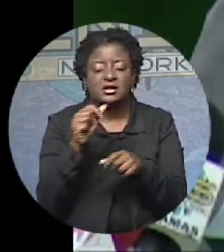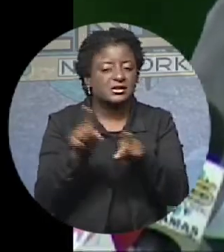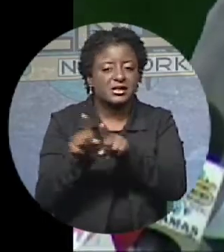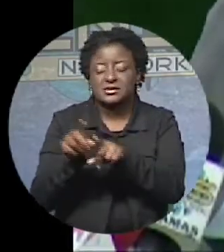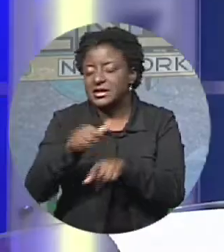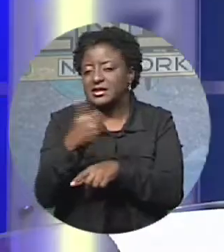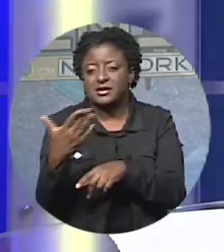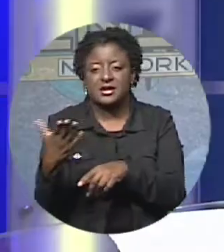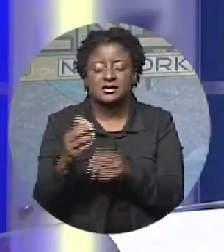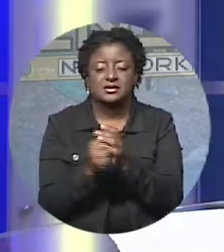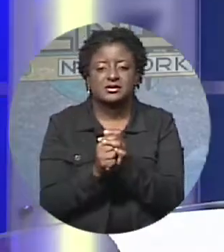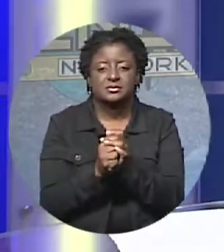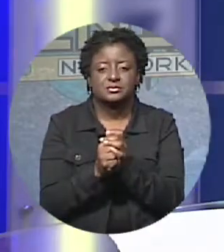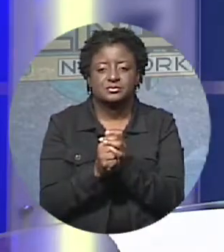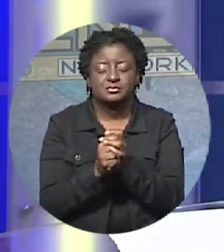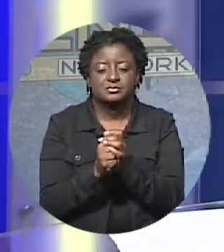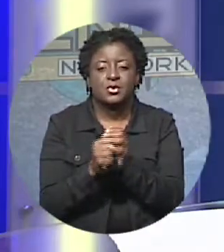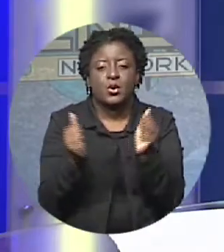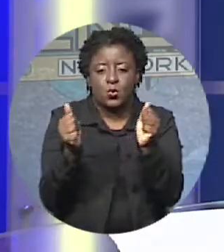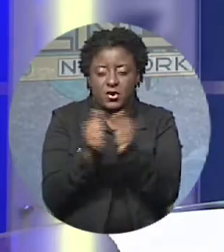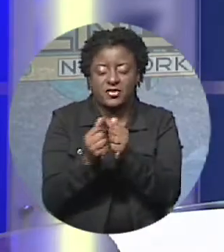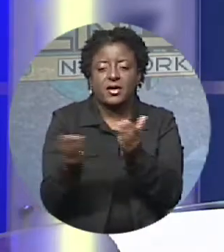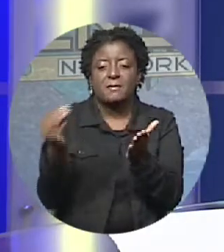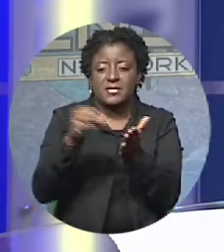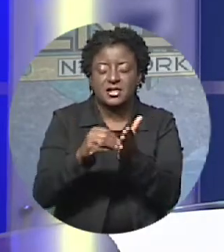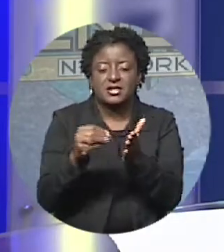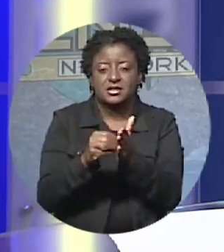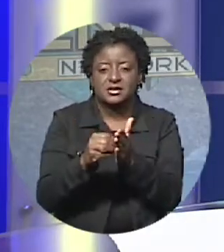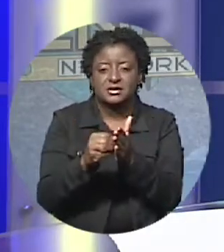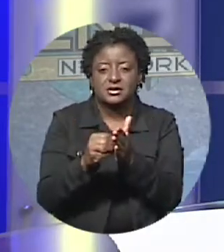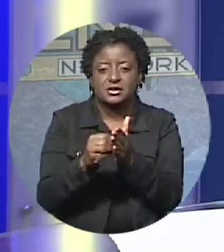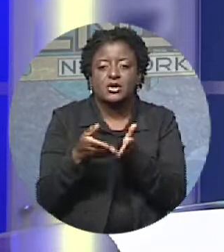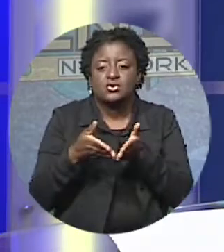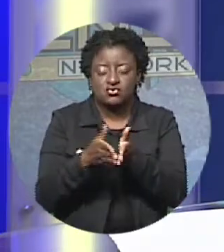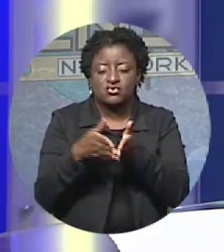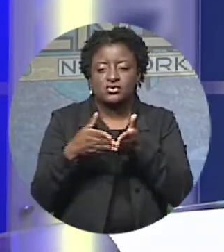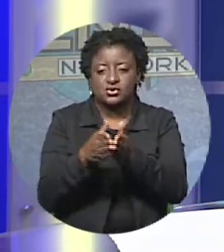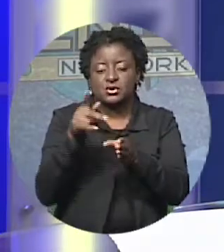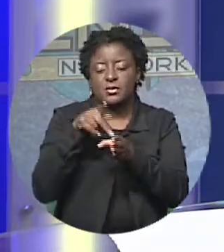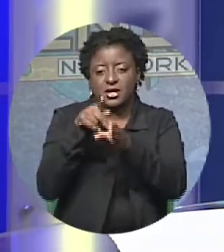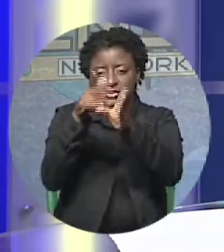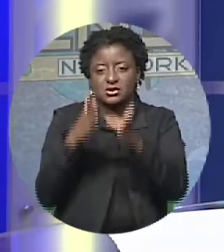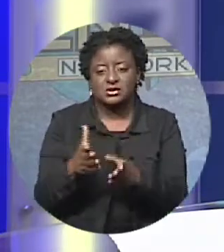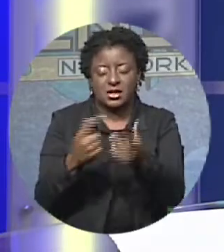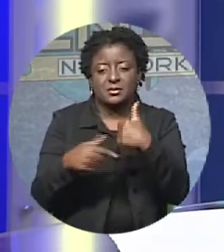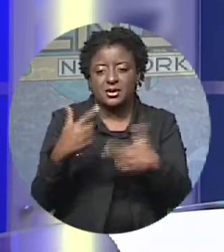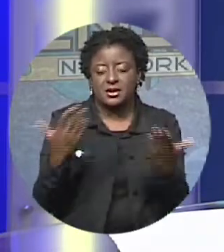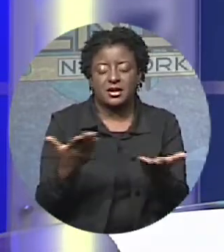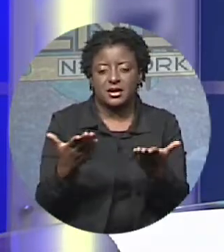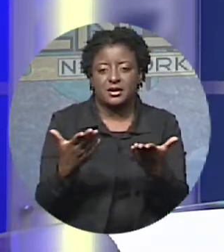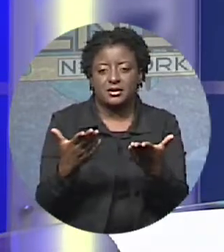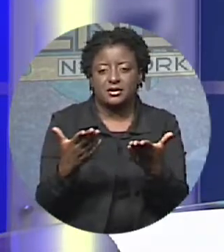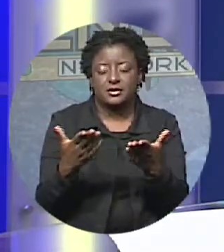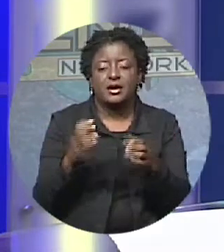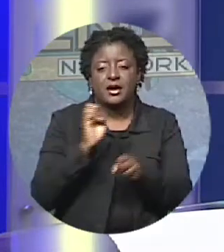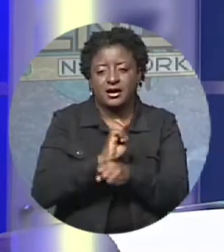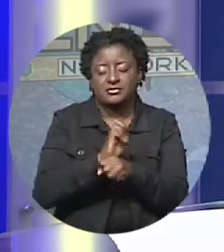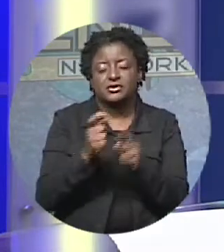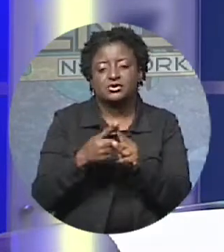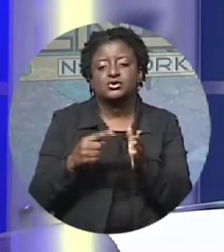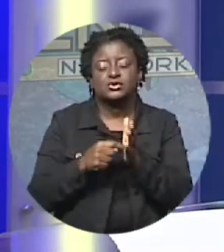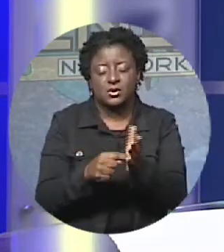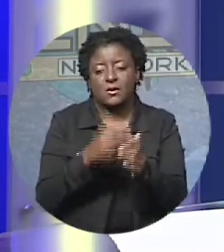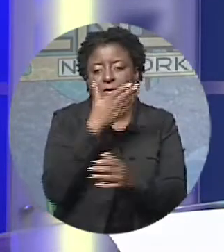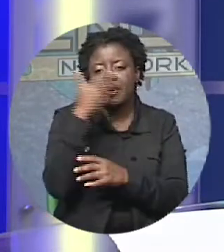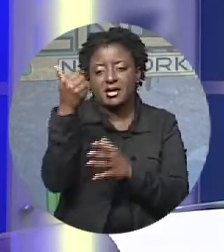country. Now, with millions of cruise ship passengers flocking to our shores and to downtown, efforts to showcase the best the Bahamas has